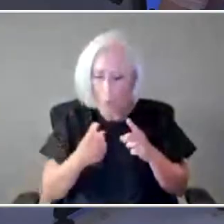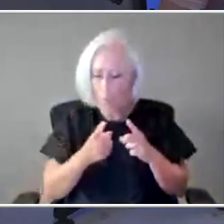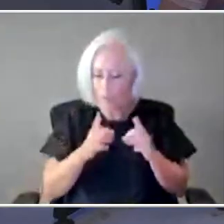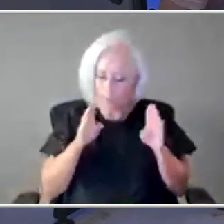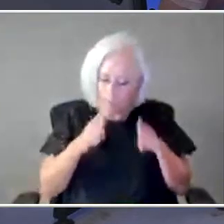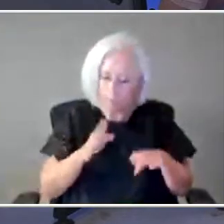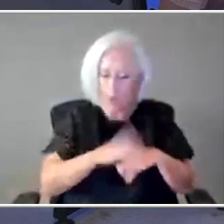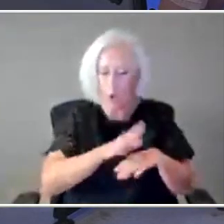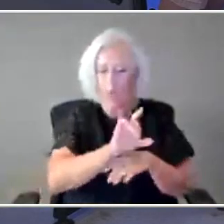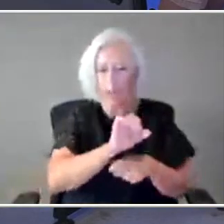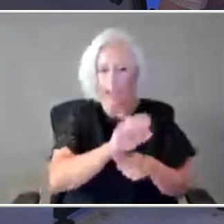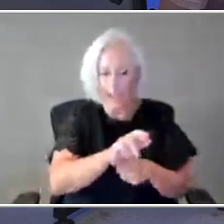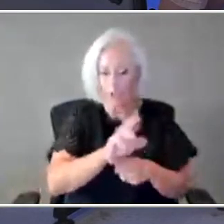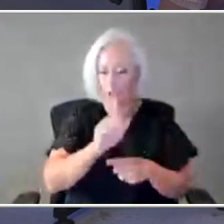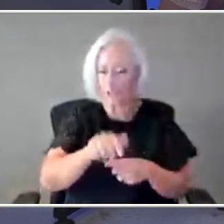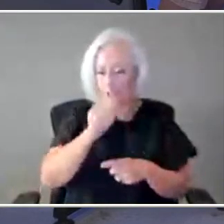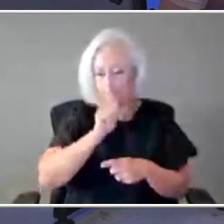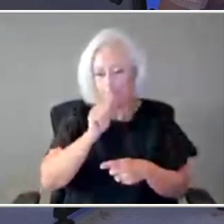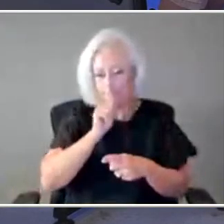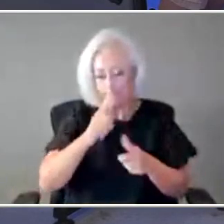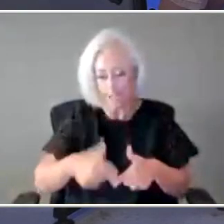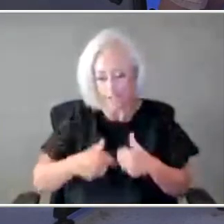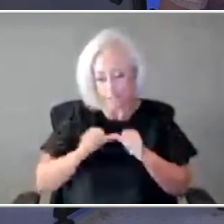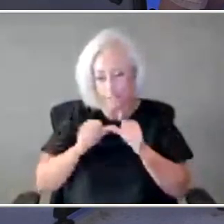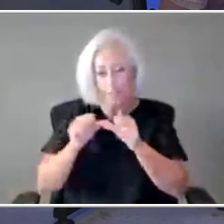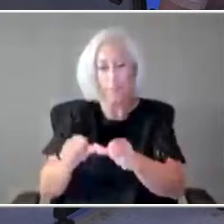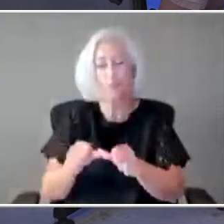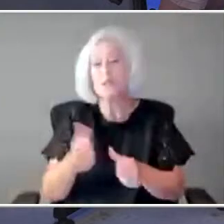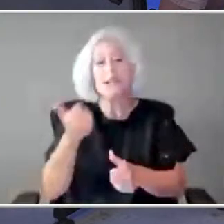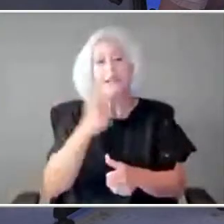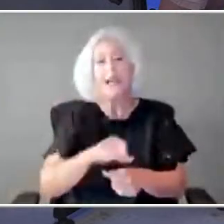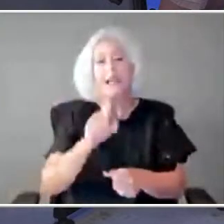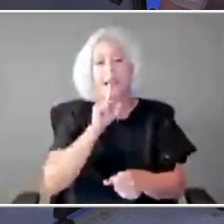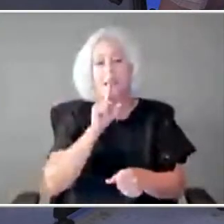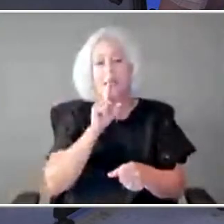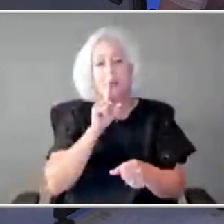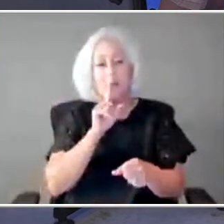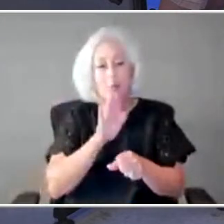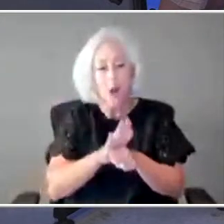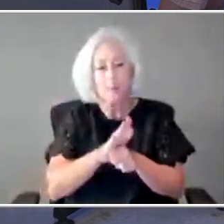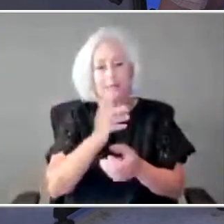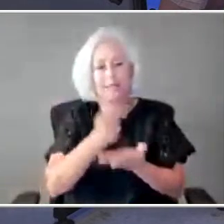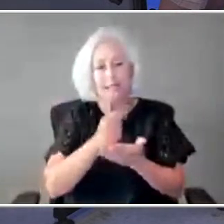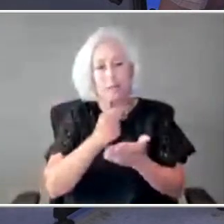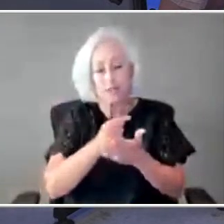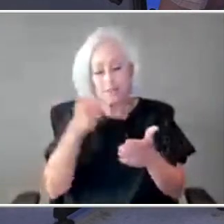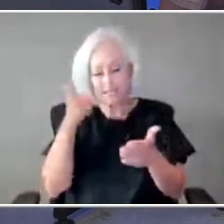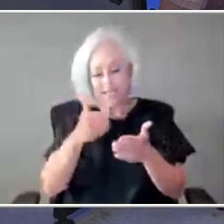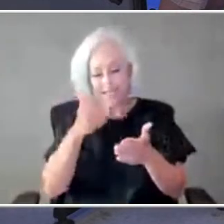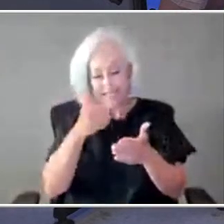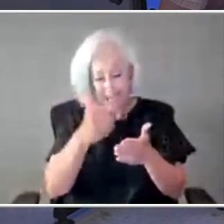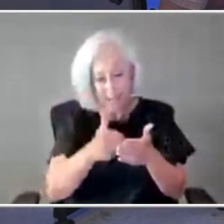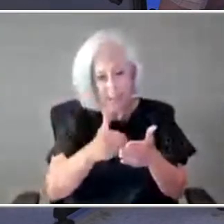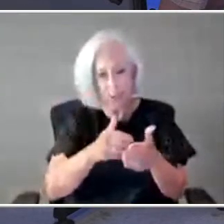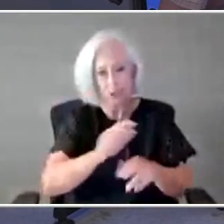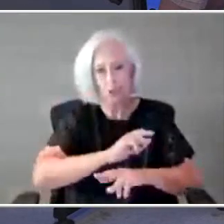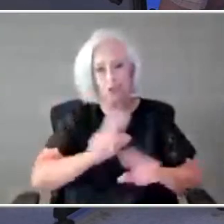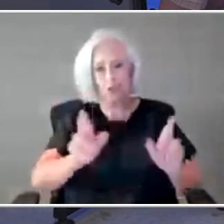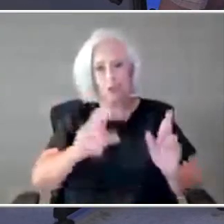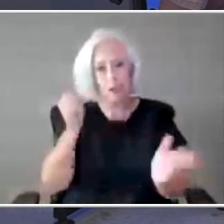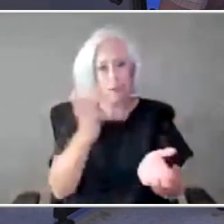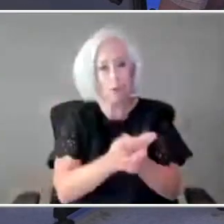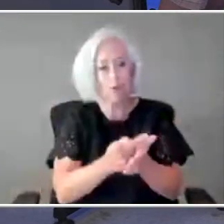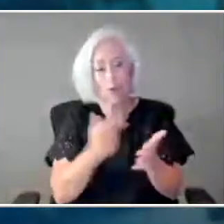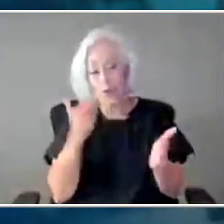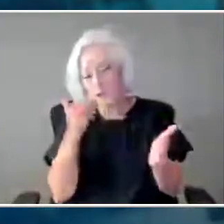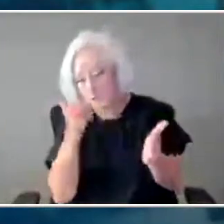Juliana, any promising treatments, anything nearing FDA approval that we can end our program today on? What's on the horizon, as they say? So